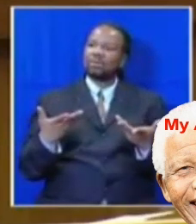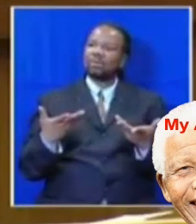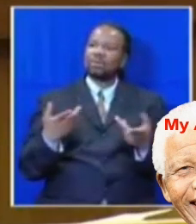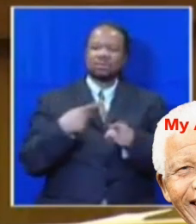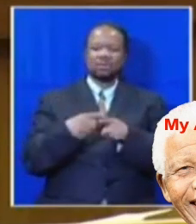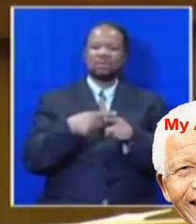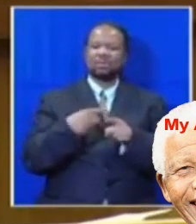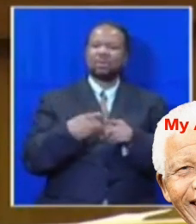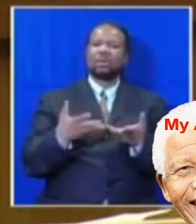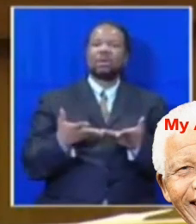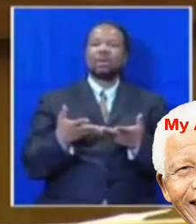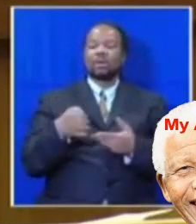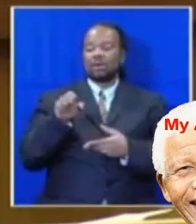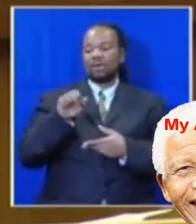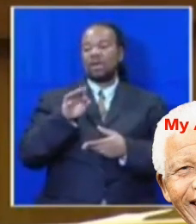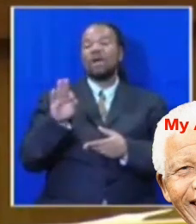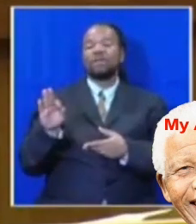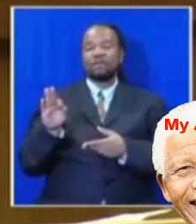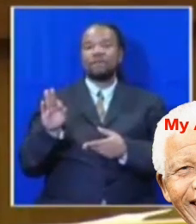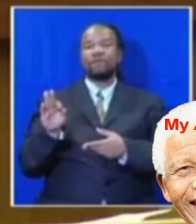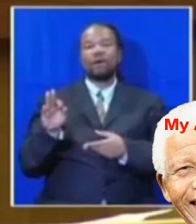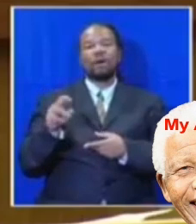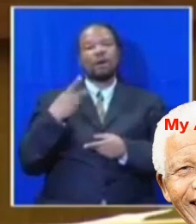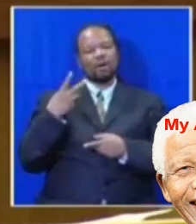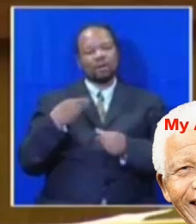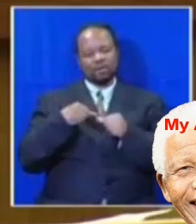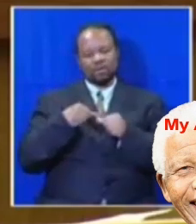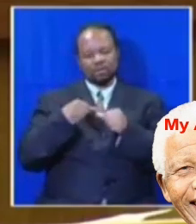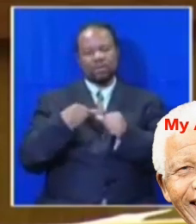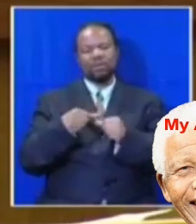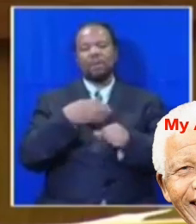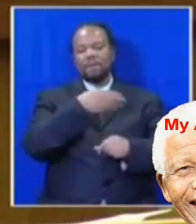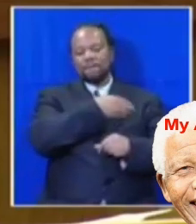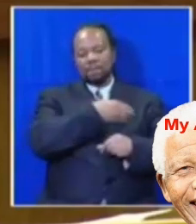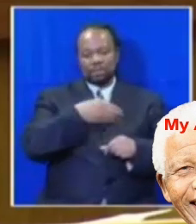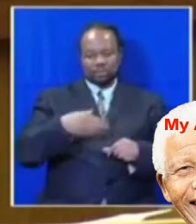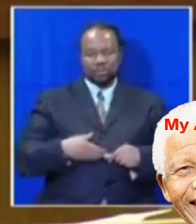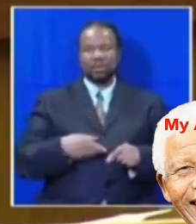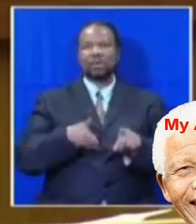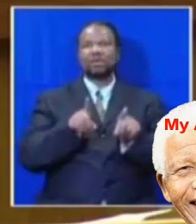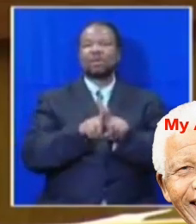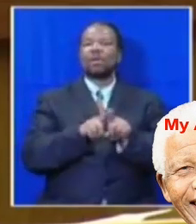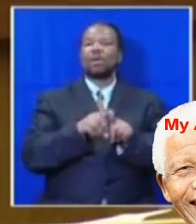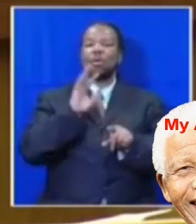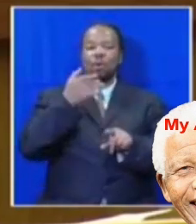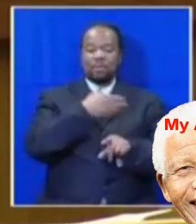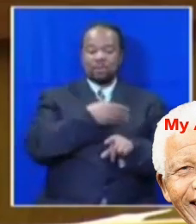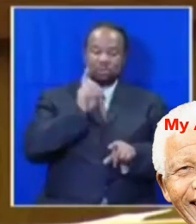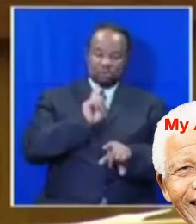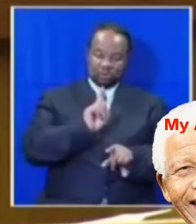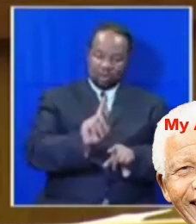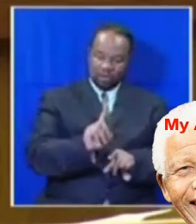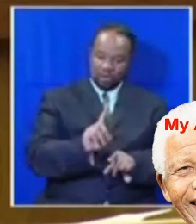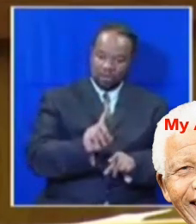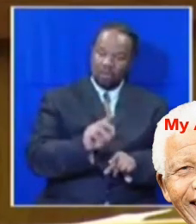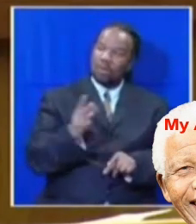The EFF continues to abuse the president by disrupting his question and answer sessions in this house. On